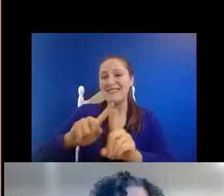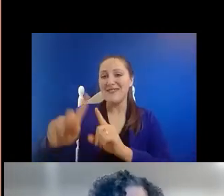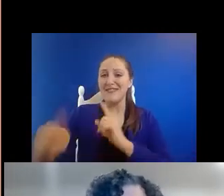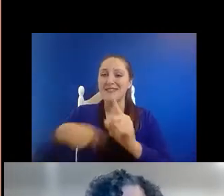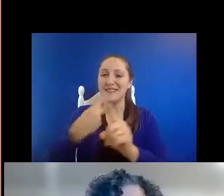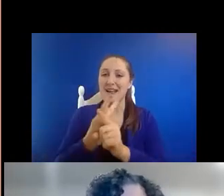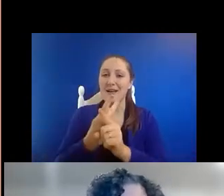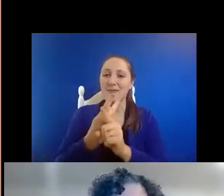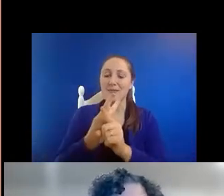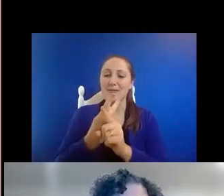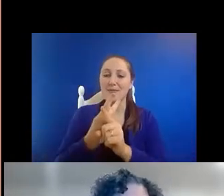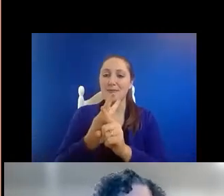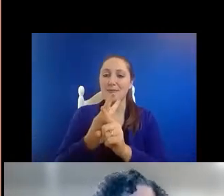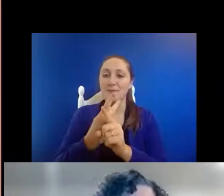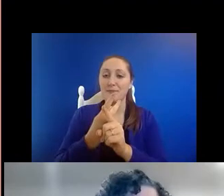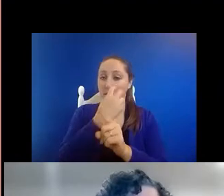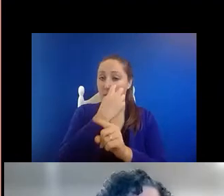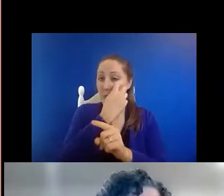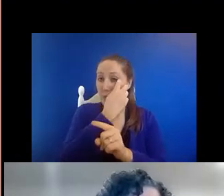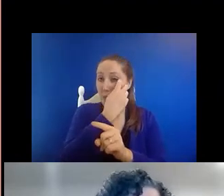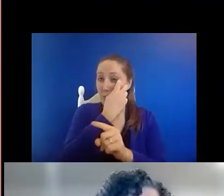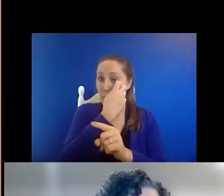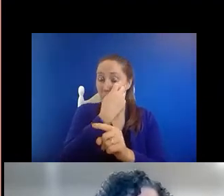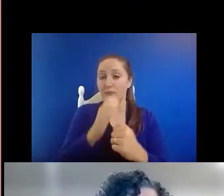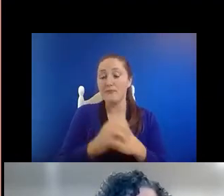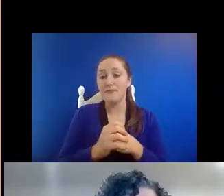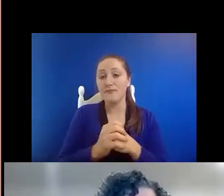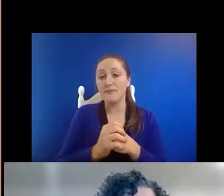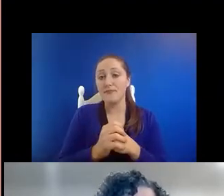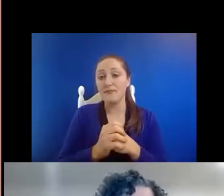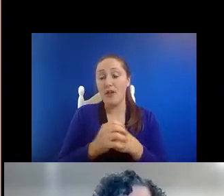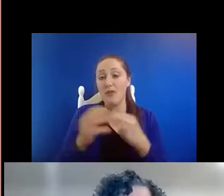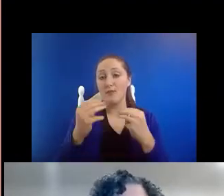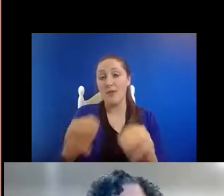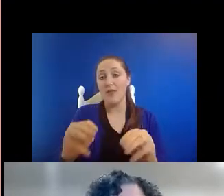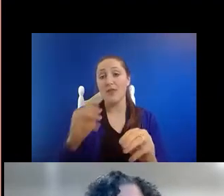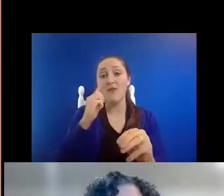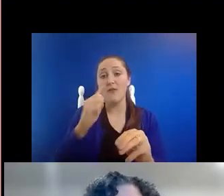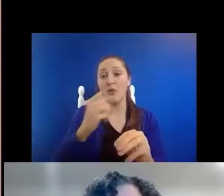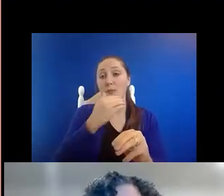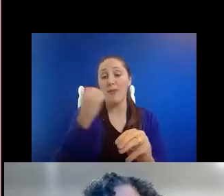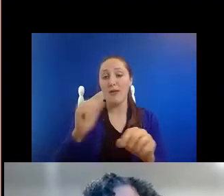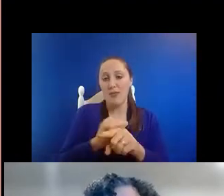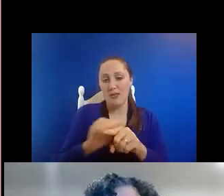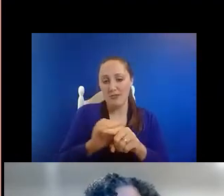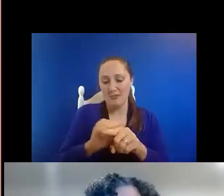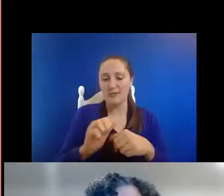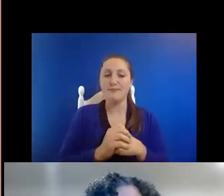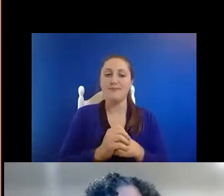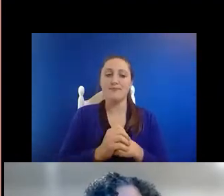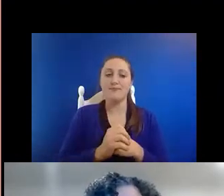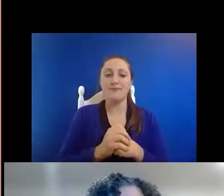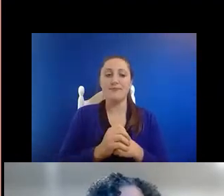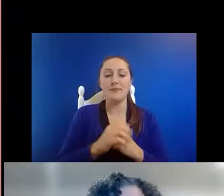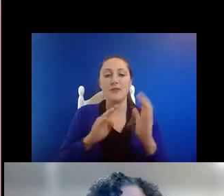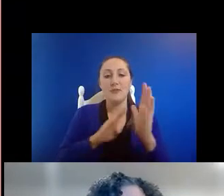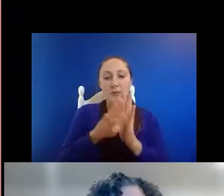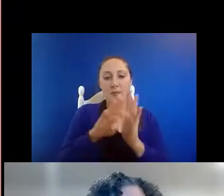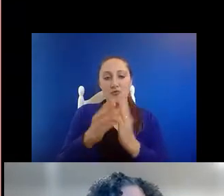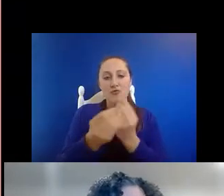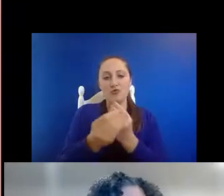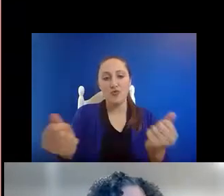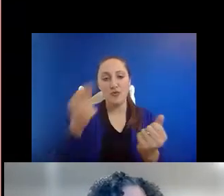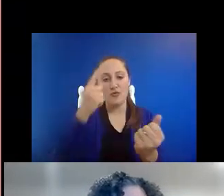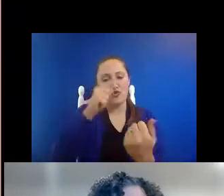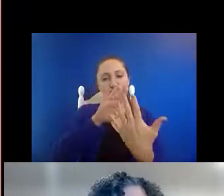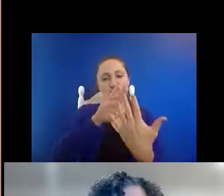incentivize the use of best practices in supported employment, developing solutions for addressing negative impact